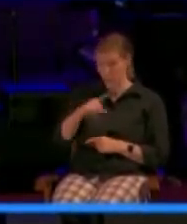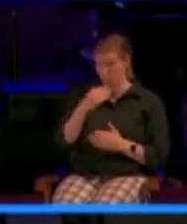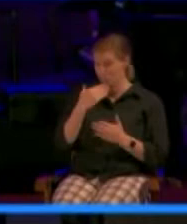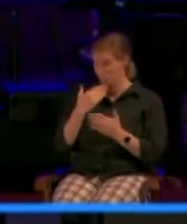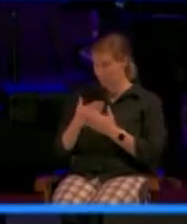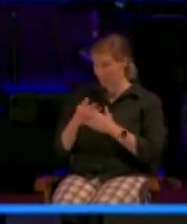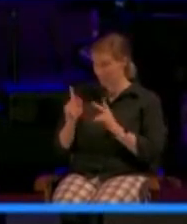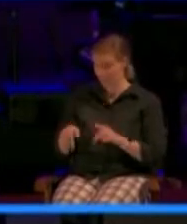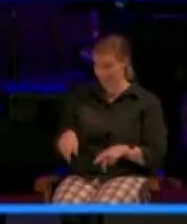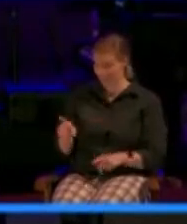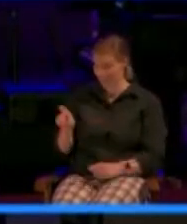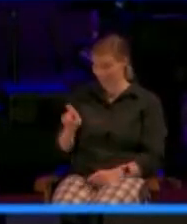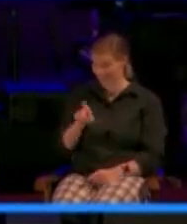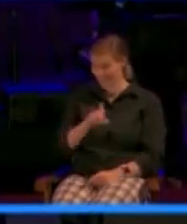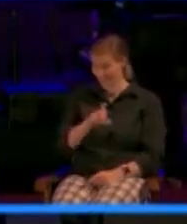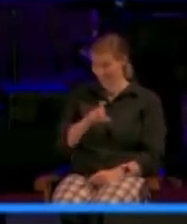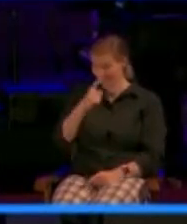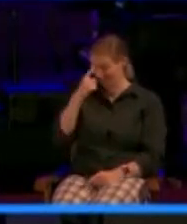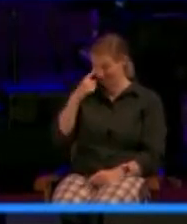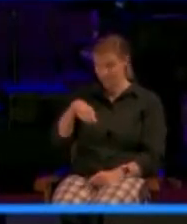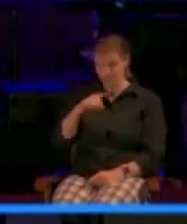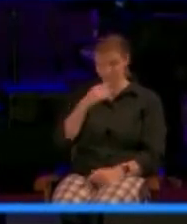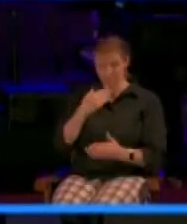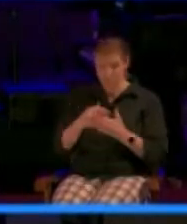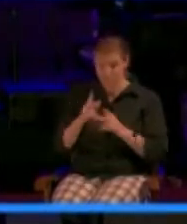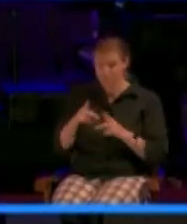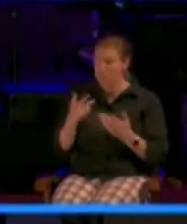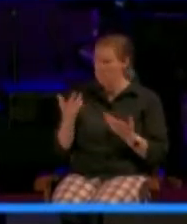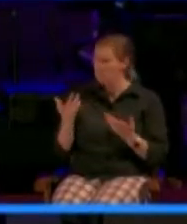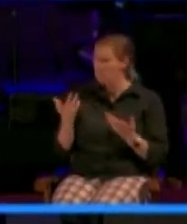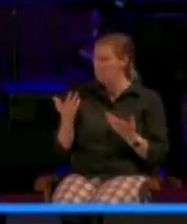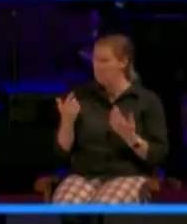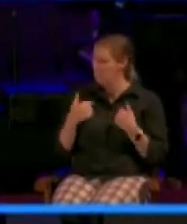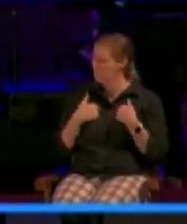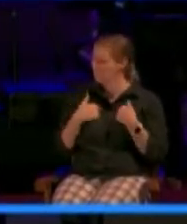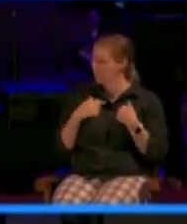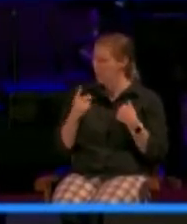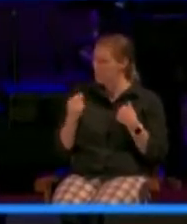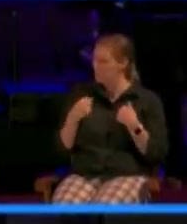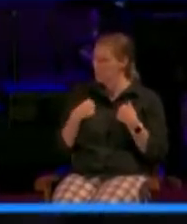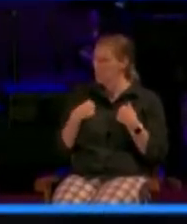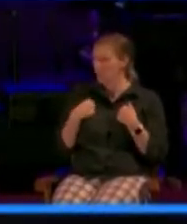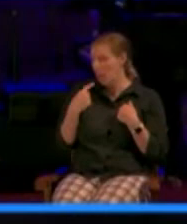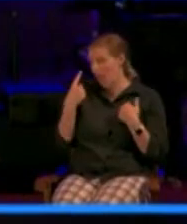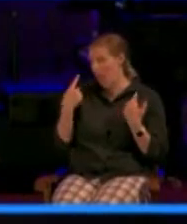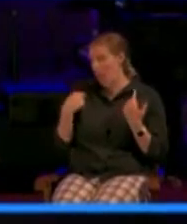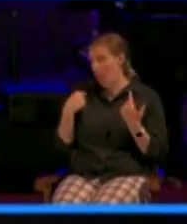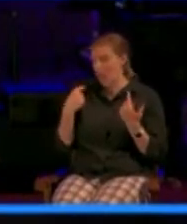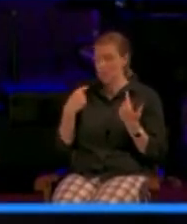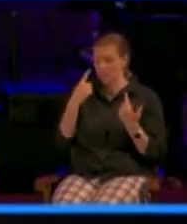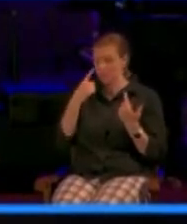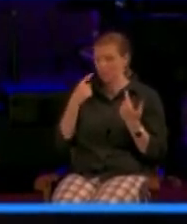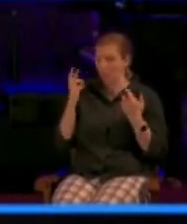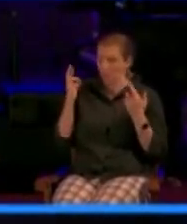You think of yourself as pretty good. We all do. Now, occasionally you'll run somebody who just hates themselves and they're down about everything, but most of